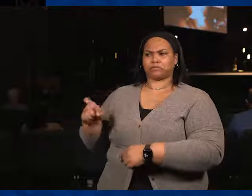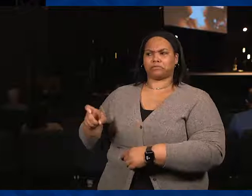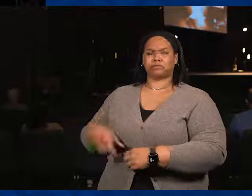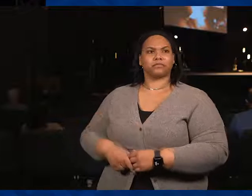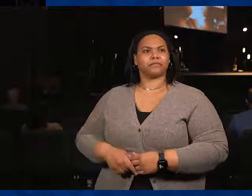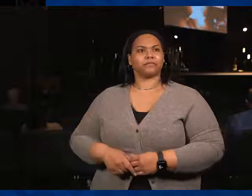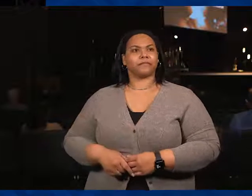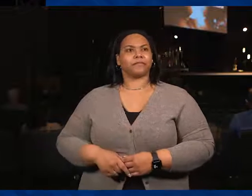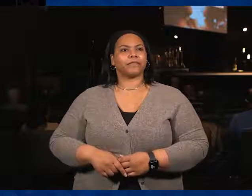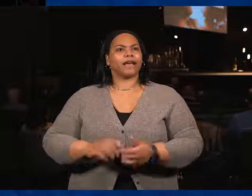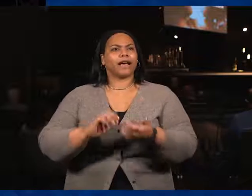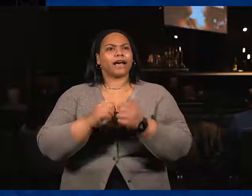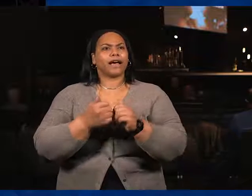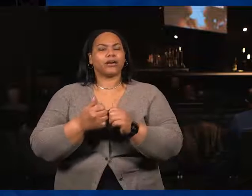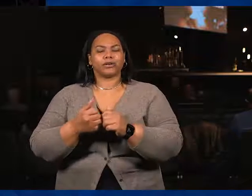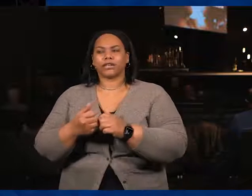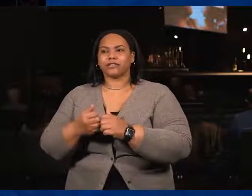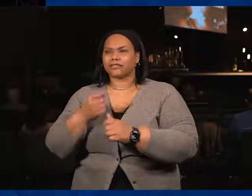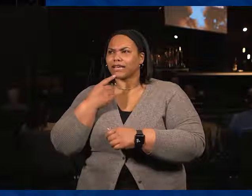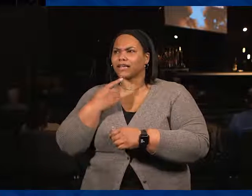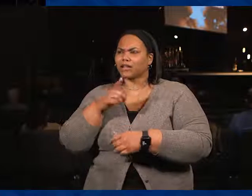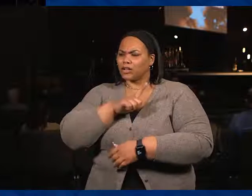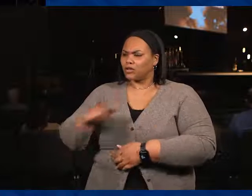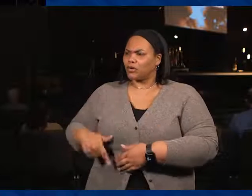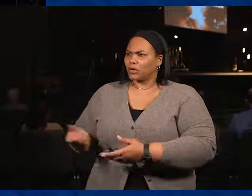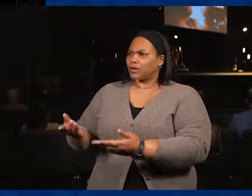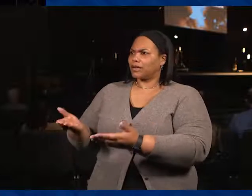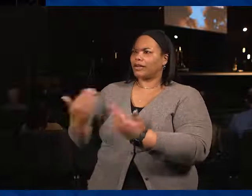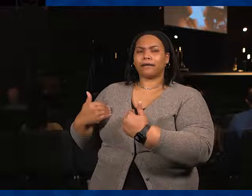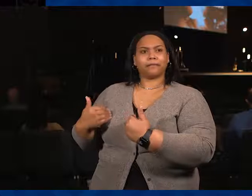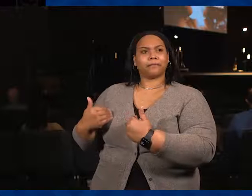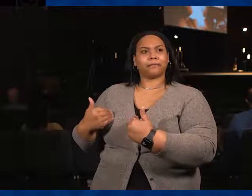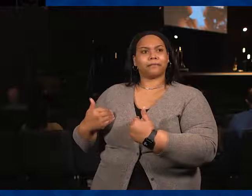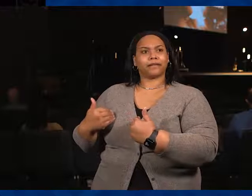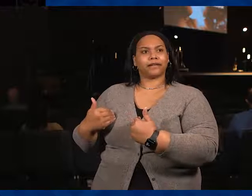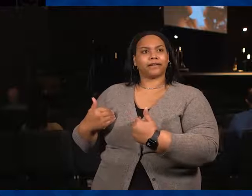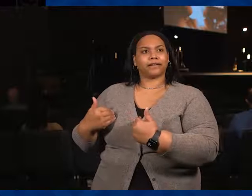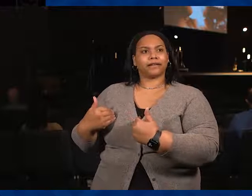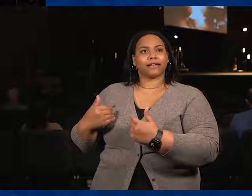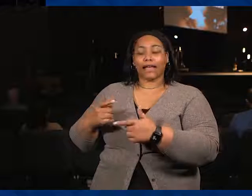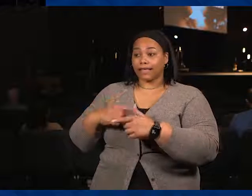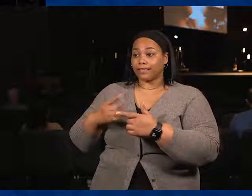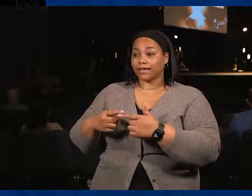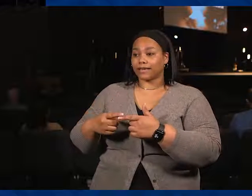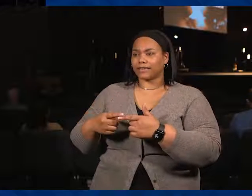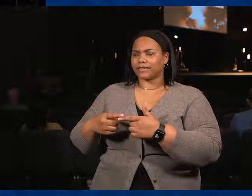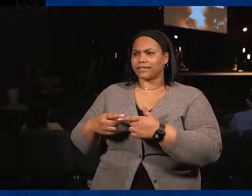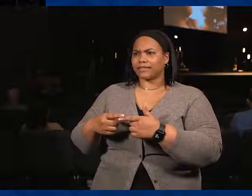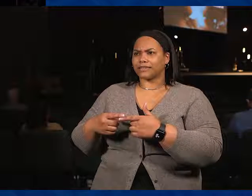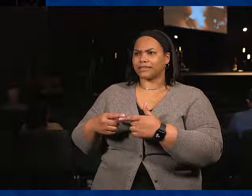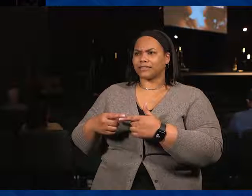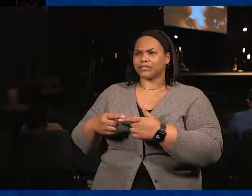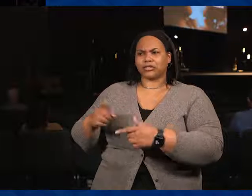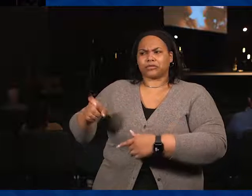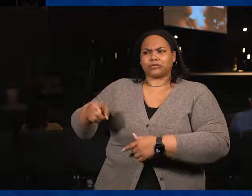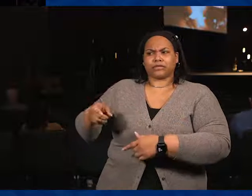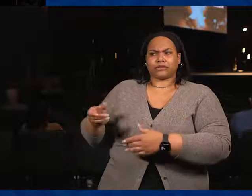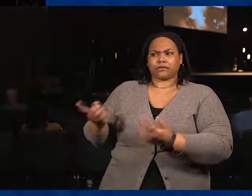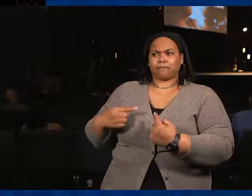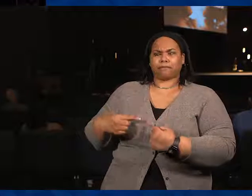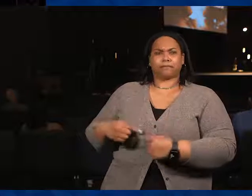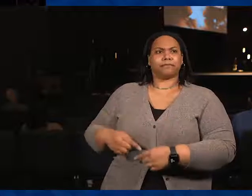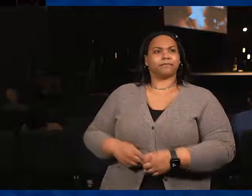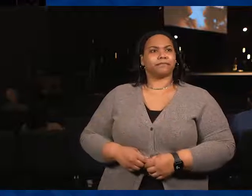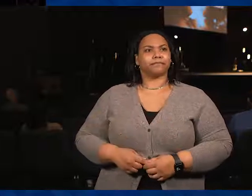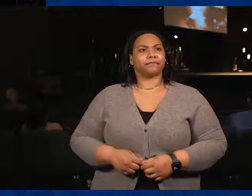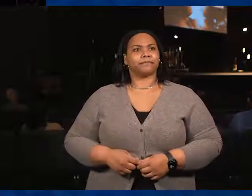How can he ask the Lord to come and then go out and tell him, you don't have to come?